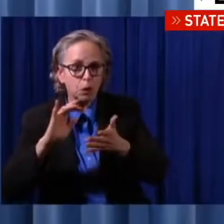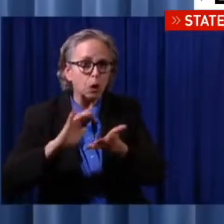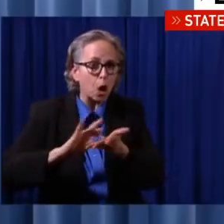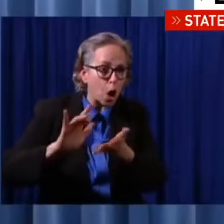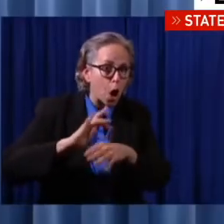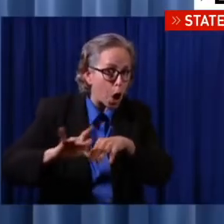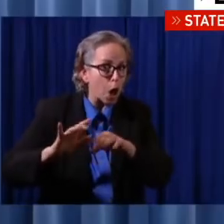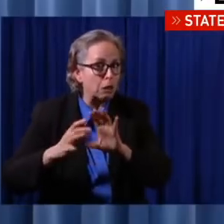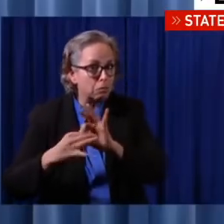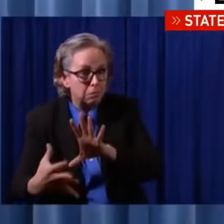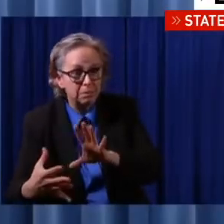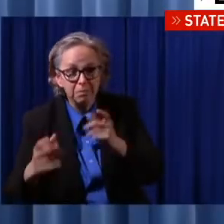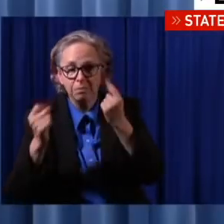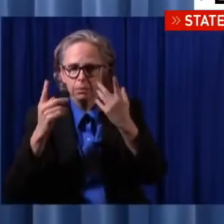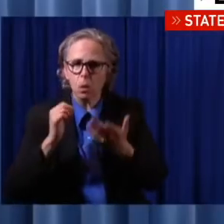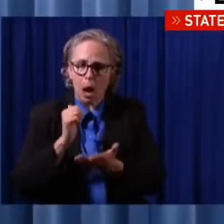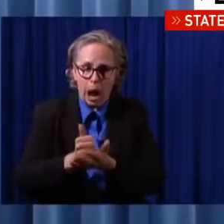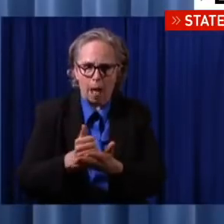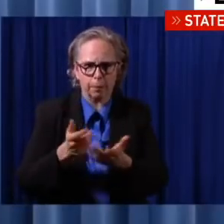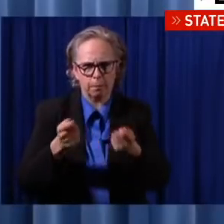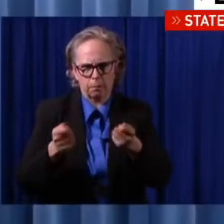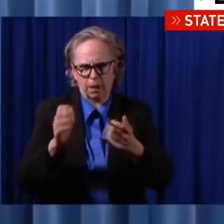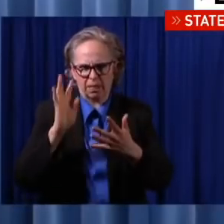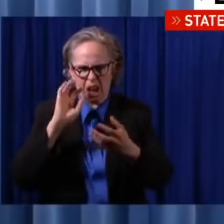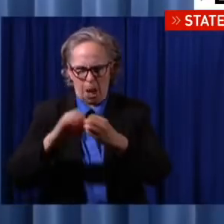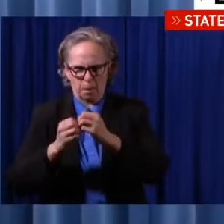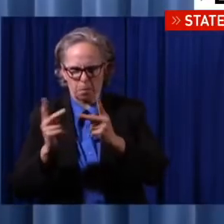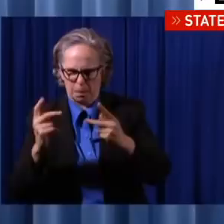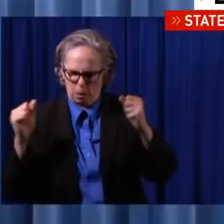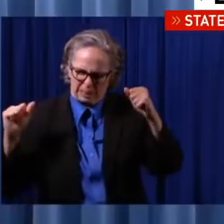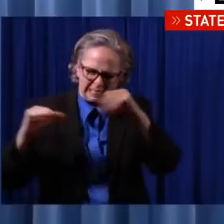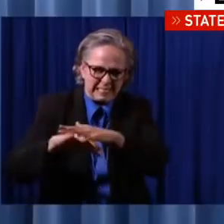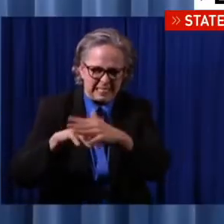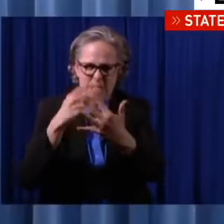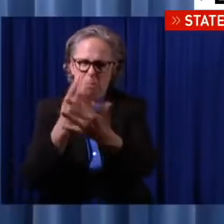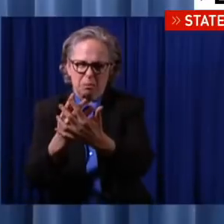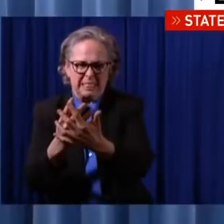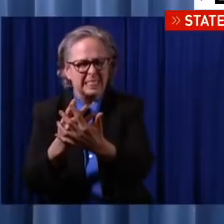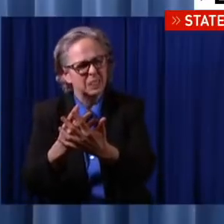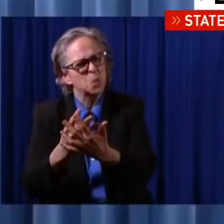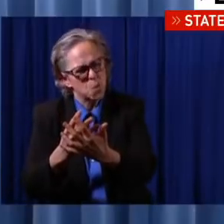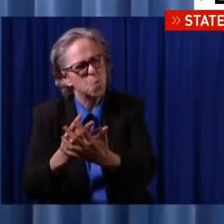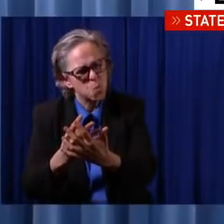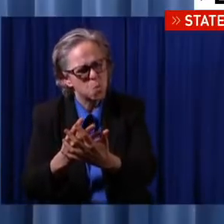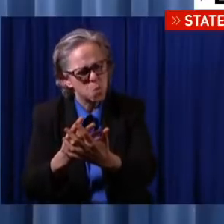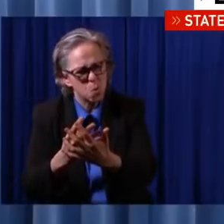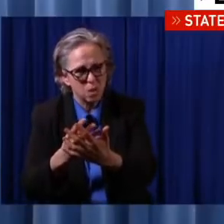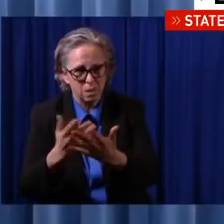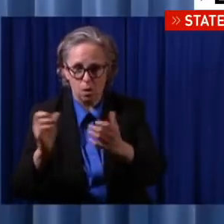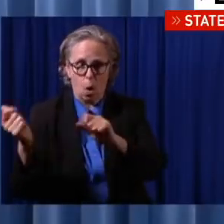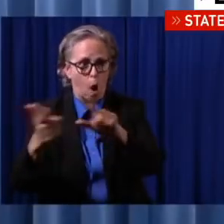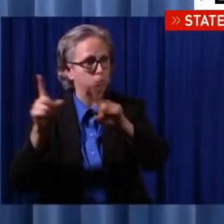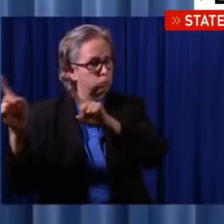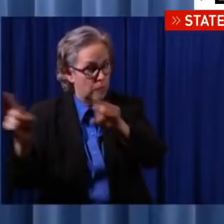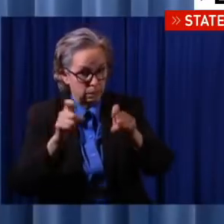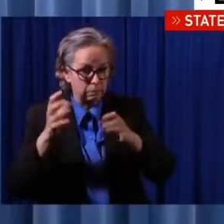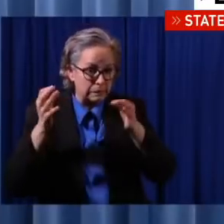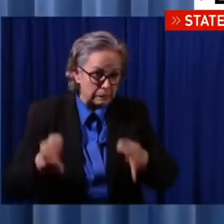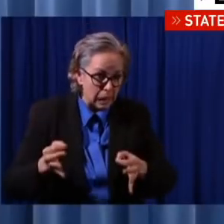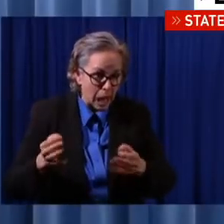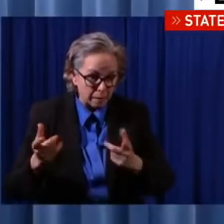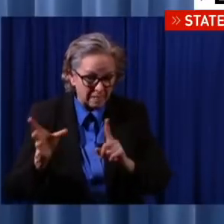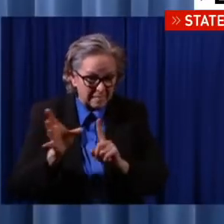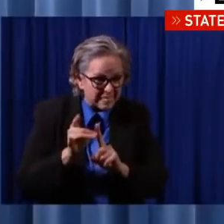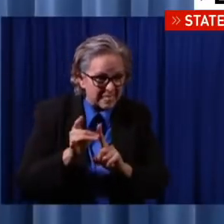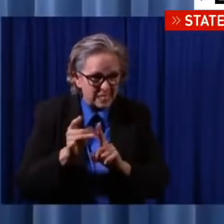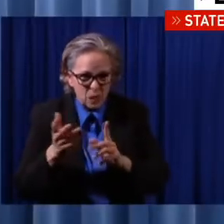in the prisons. Those individuals are tested to determine, whether or not they have the virus or not, and appropriate action is